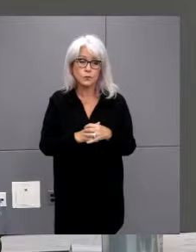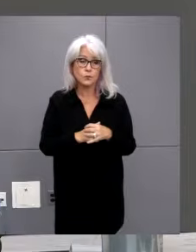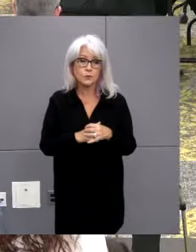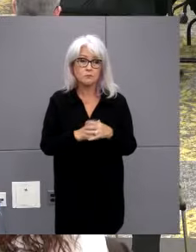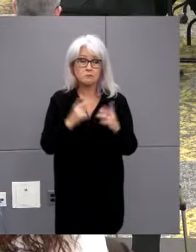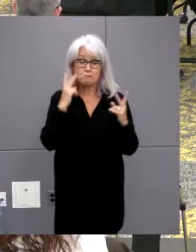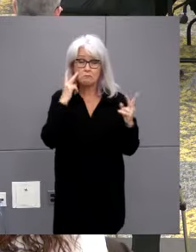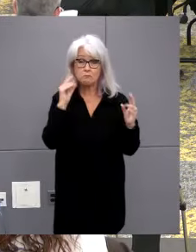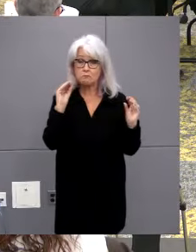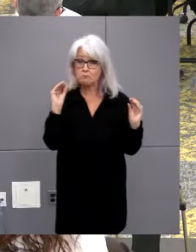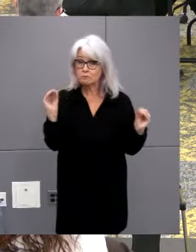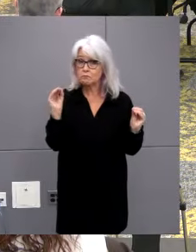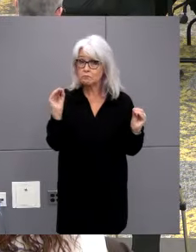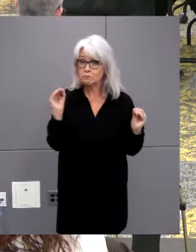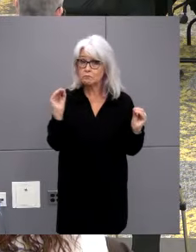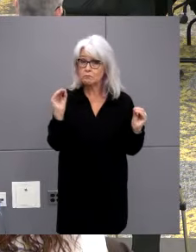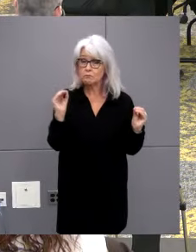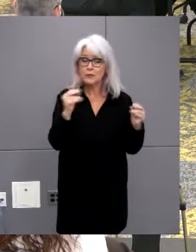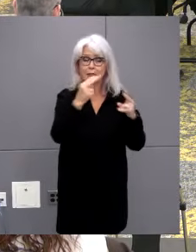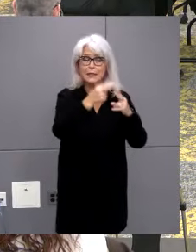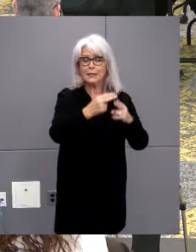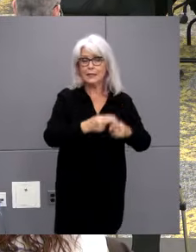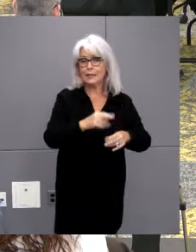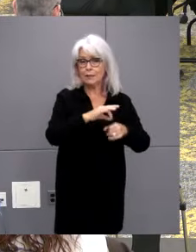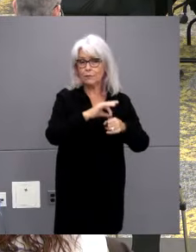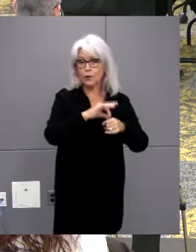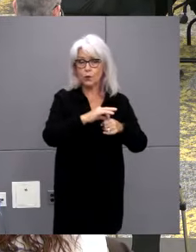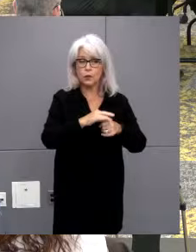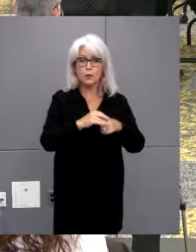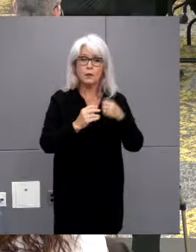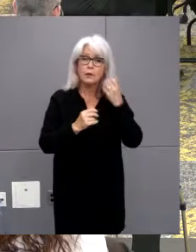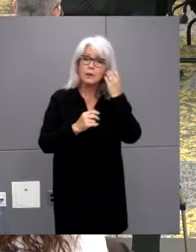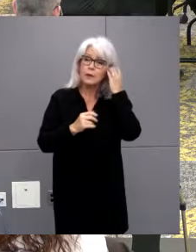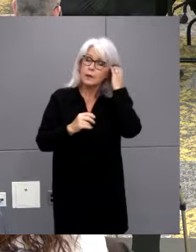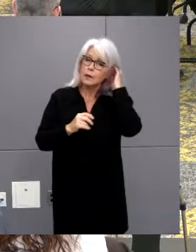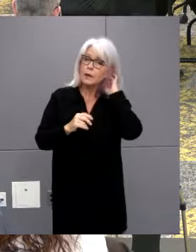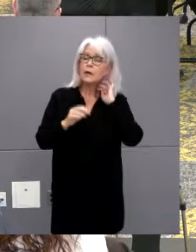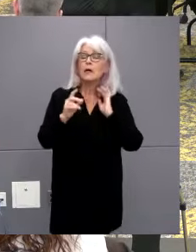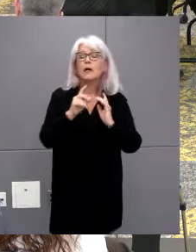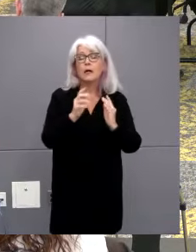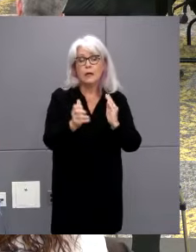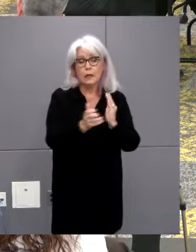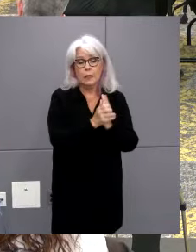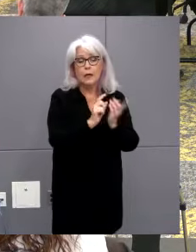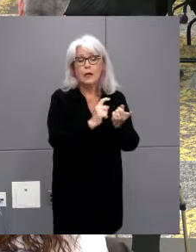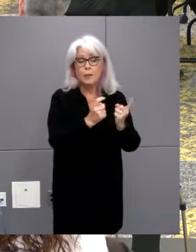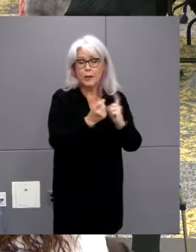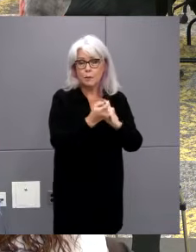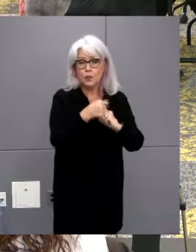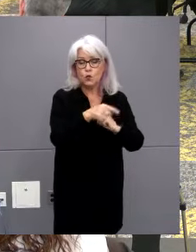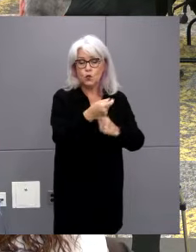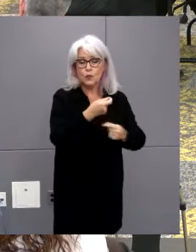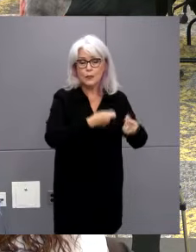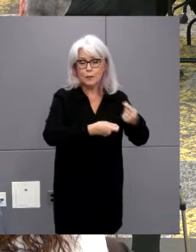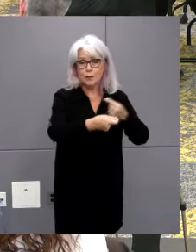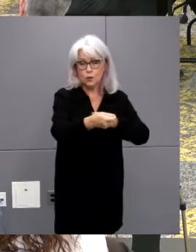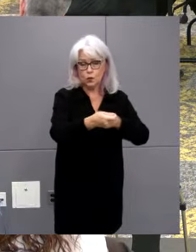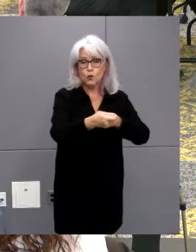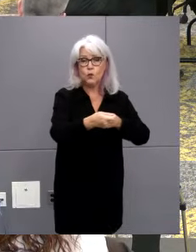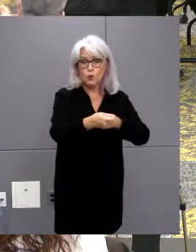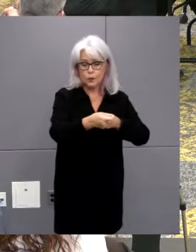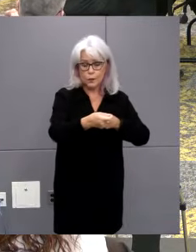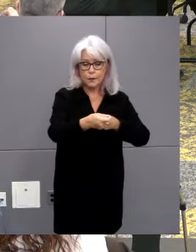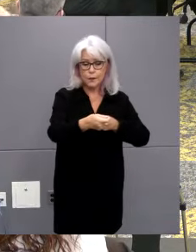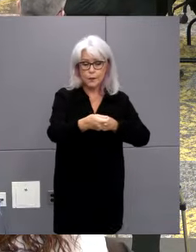Seeing none, roll call vote, please. This is on the amendment to substitute